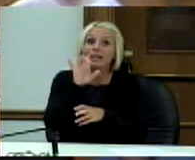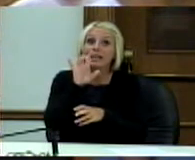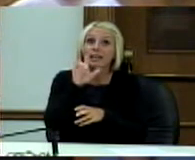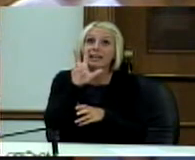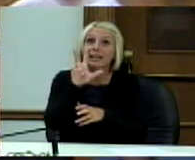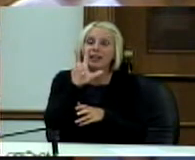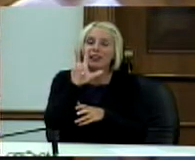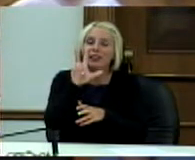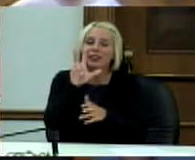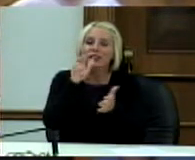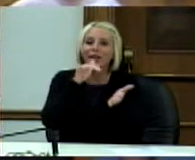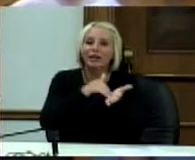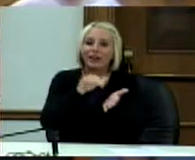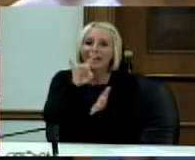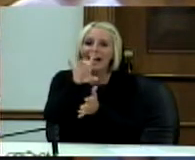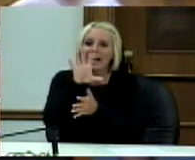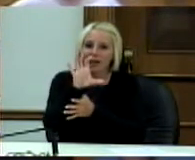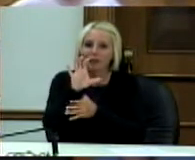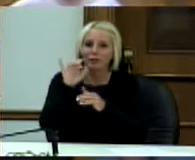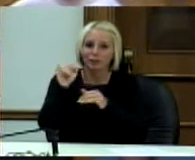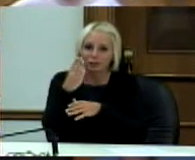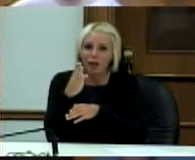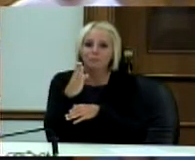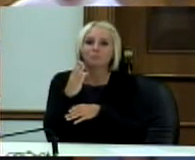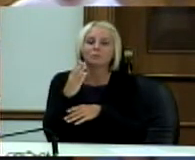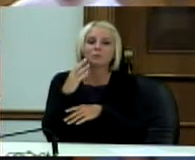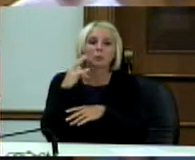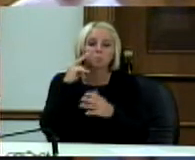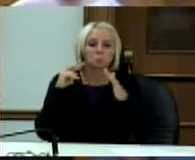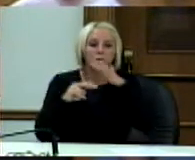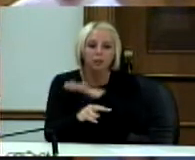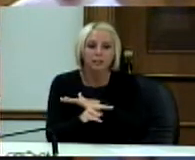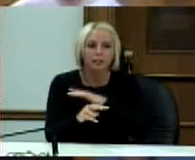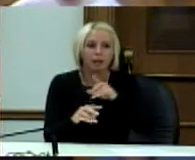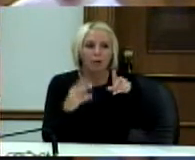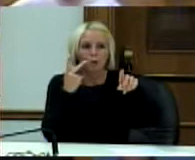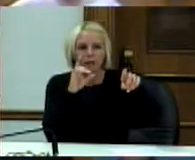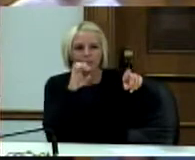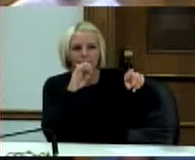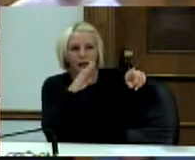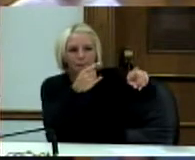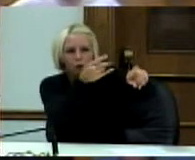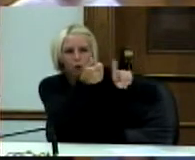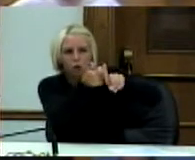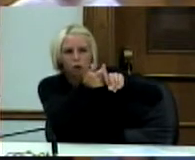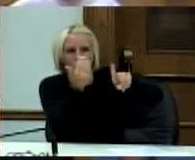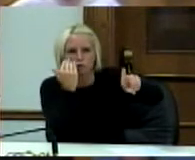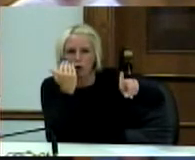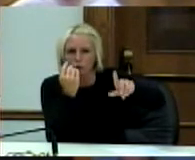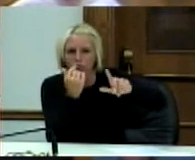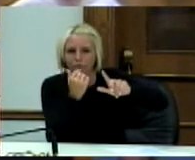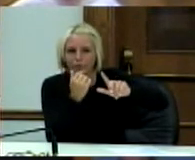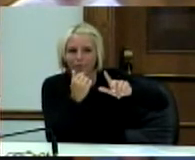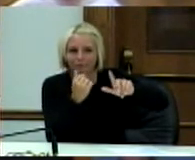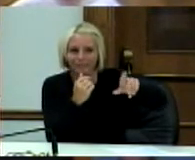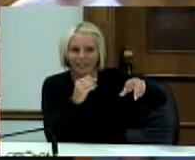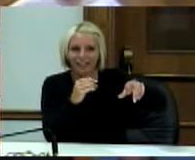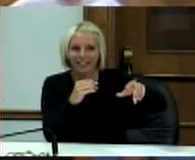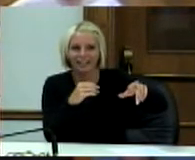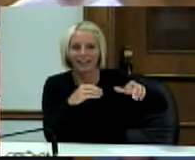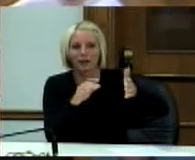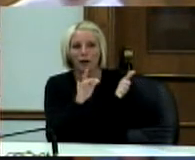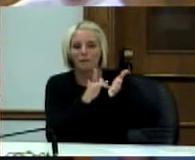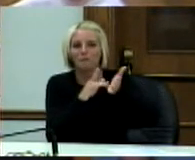jobs projected in Southeast in healthcare. I'm looking at Deb, so she knows all about this, I'm sure, from her